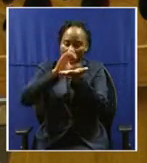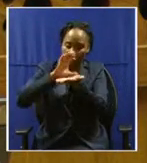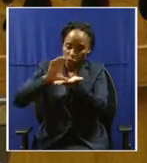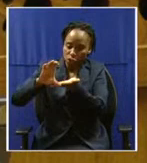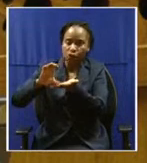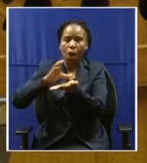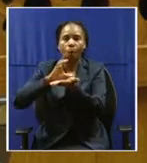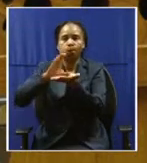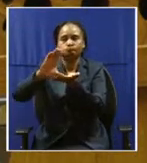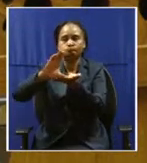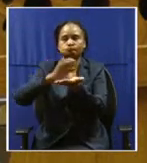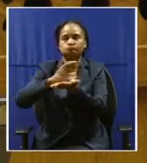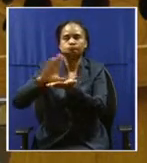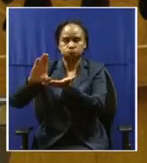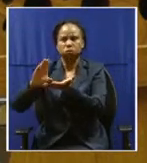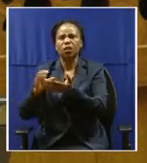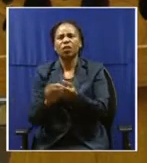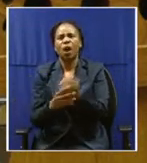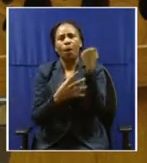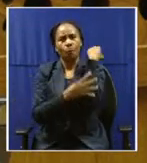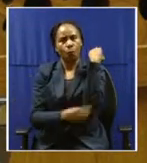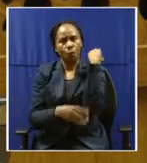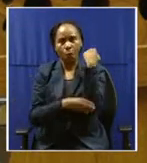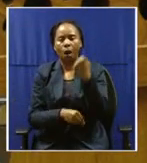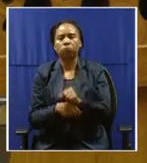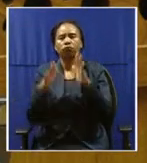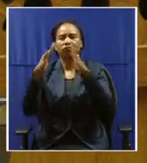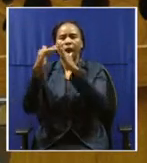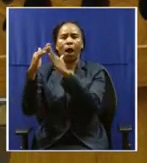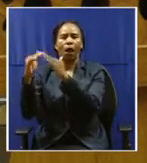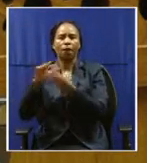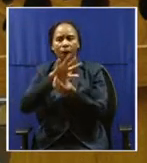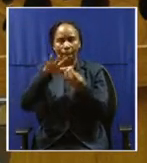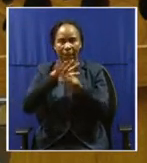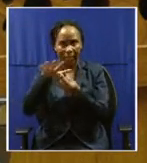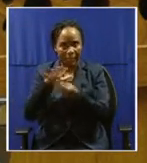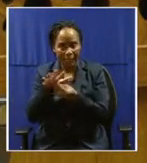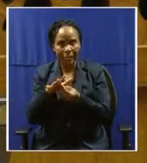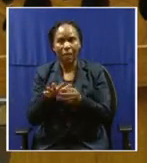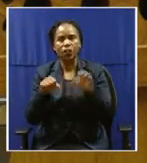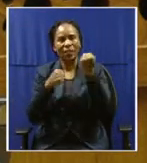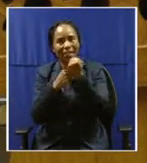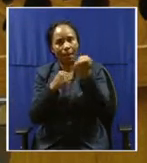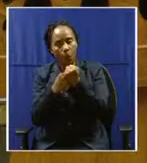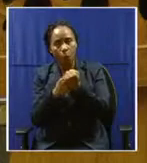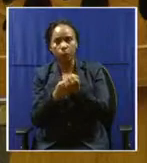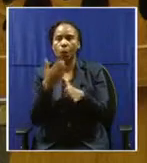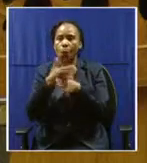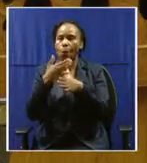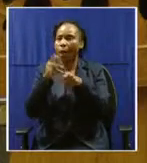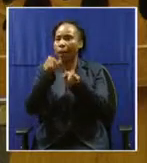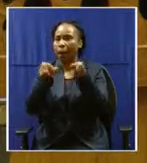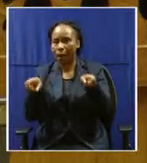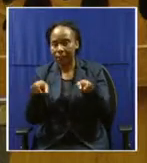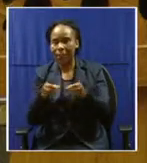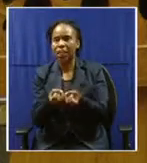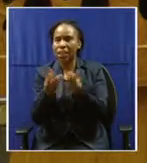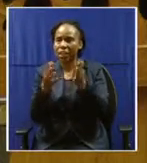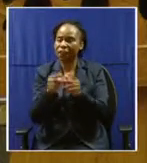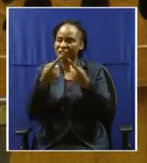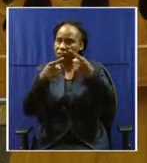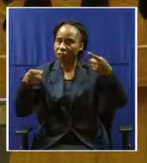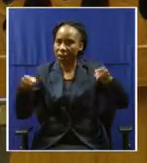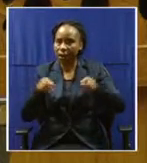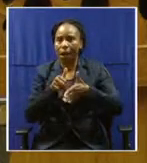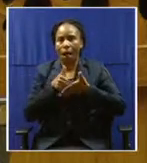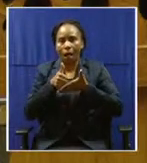poorest households, to provide wage support to workers, and to provide various forms of relief to